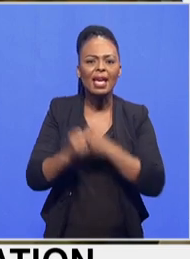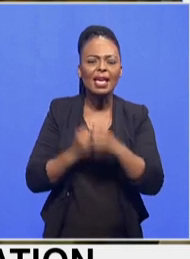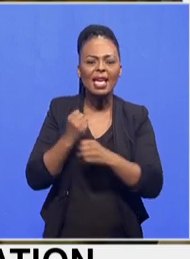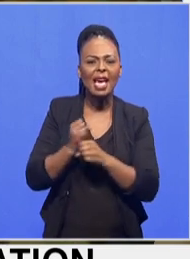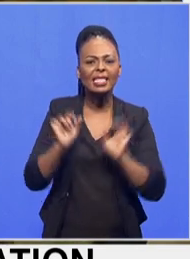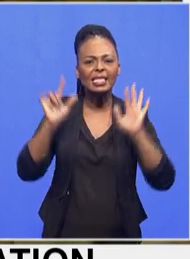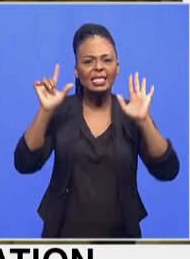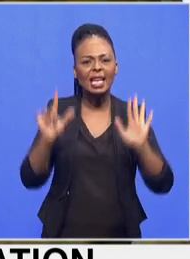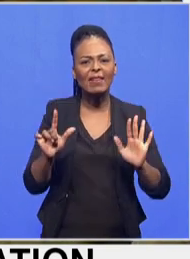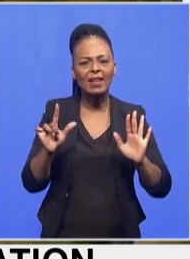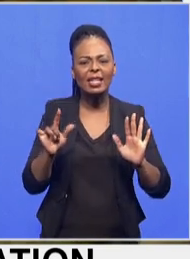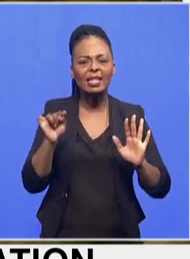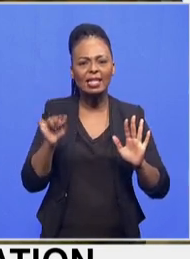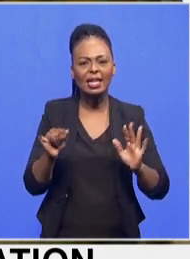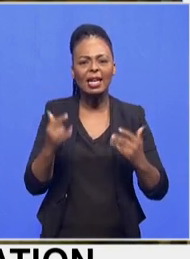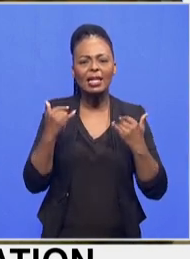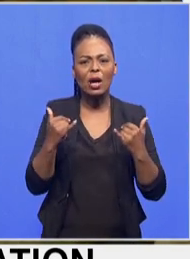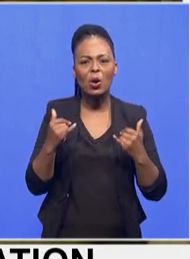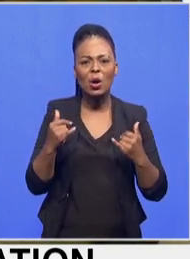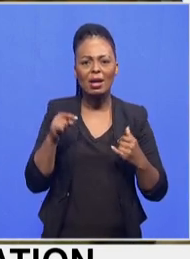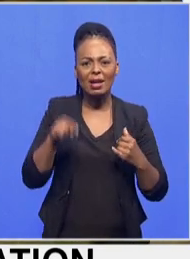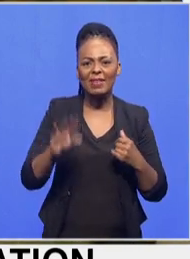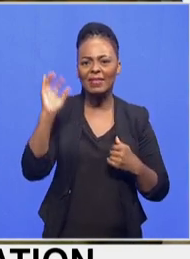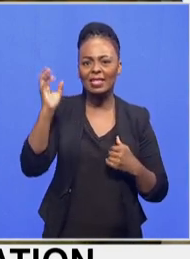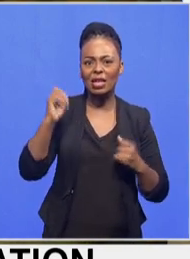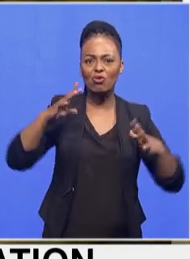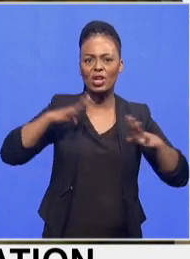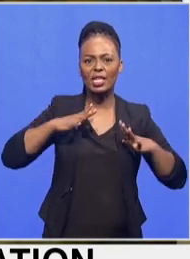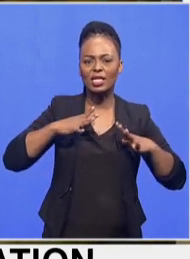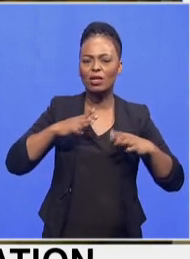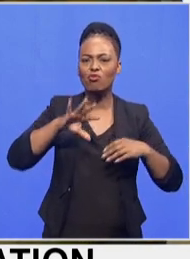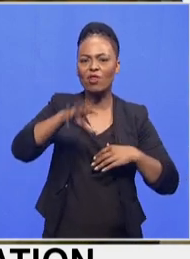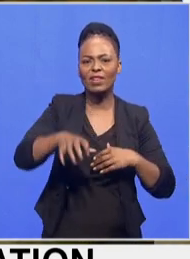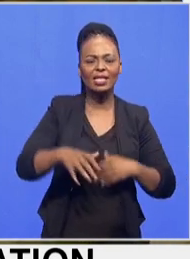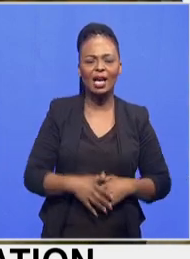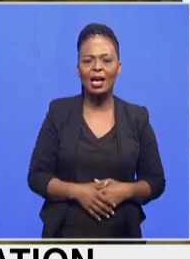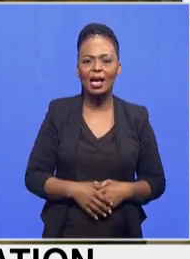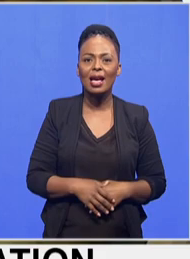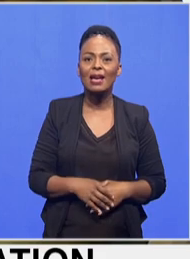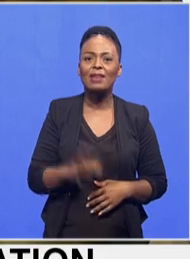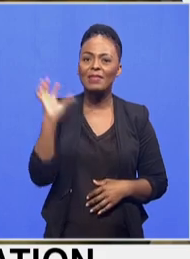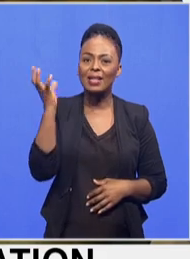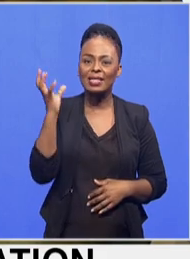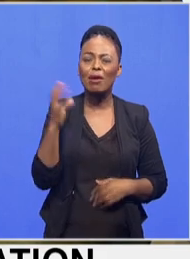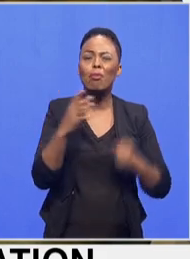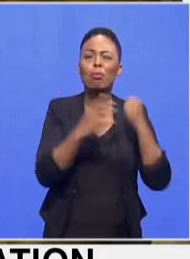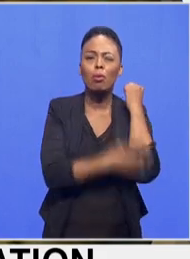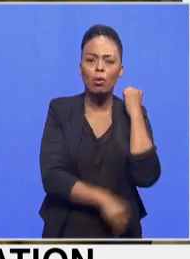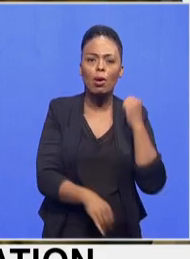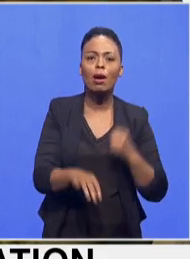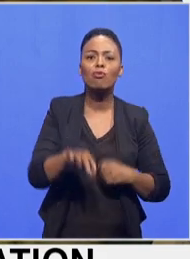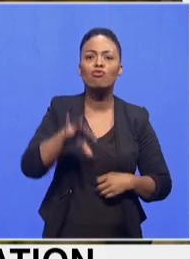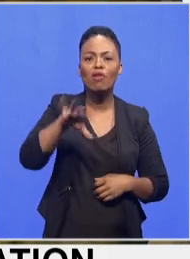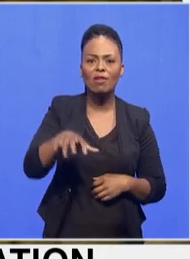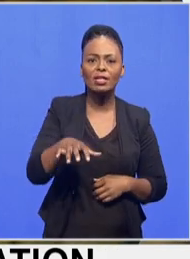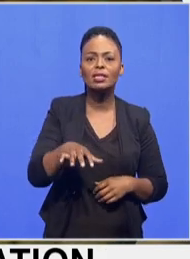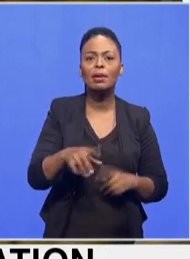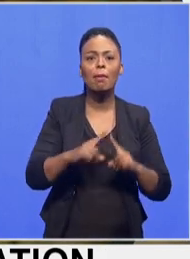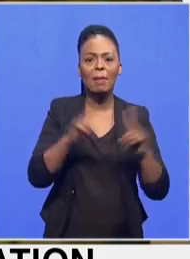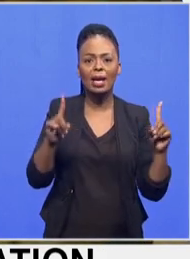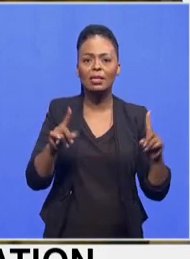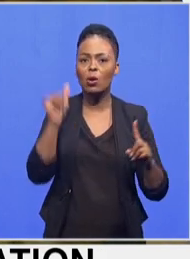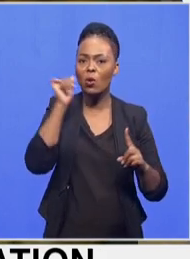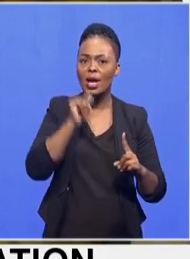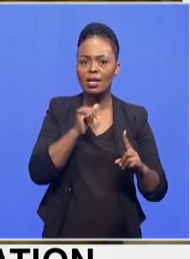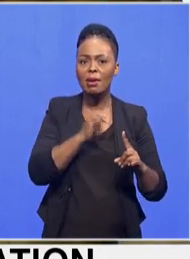State, which is not the richest province, is actually one of the poorest provinces, came top when it comes to the matric